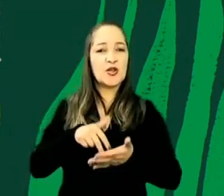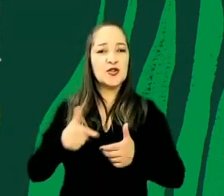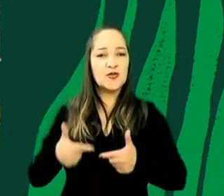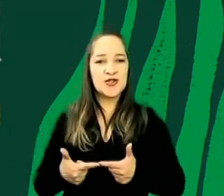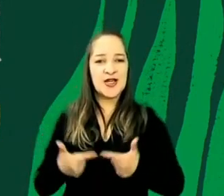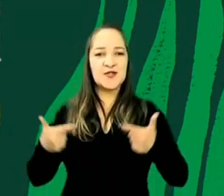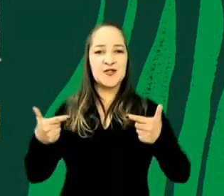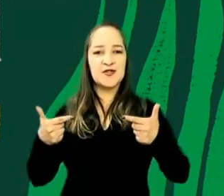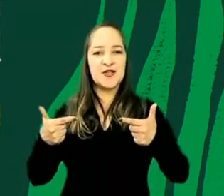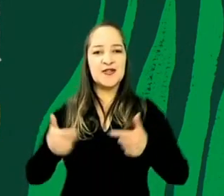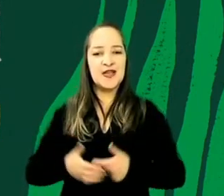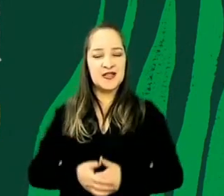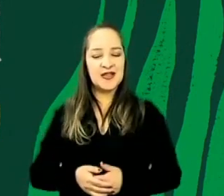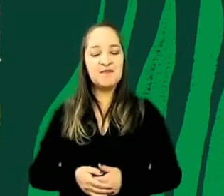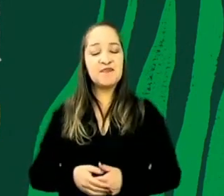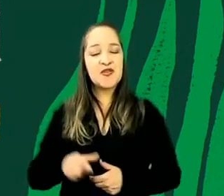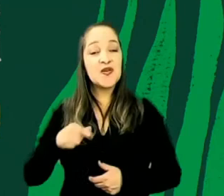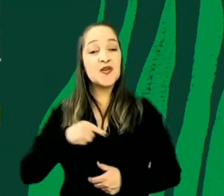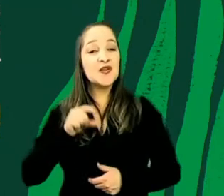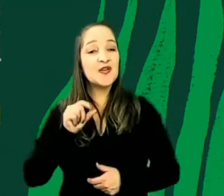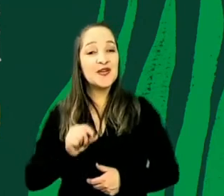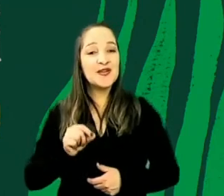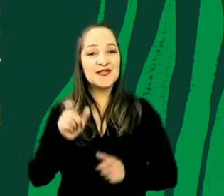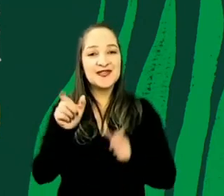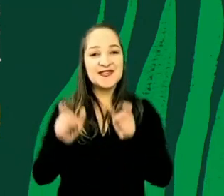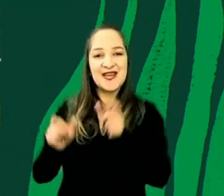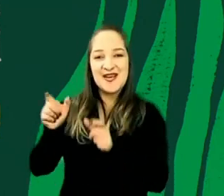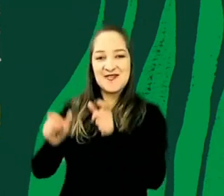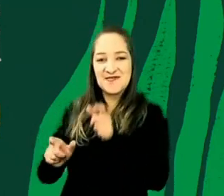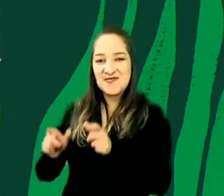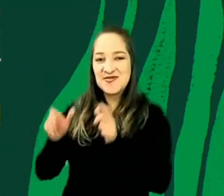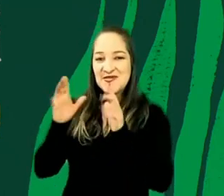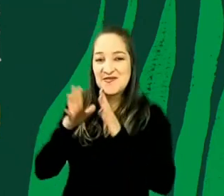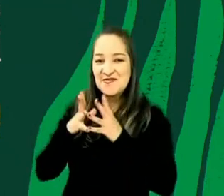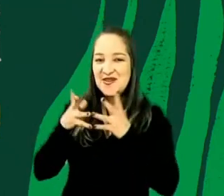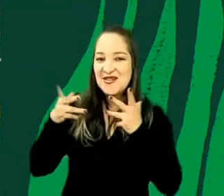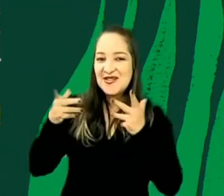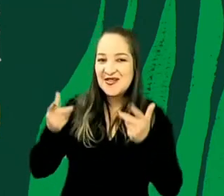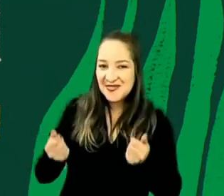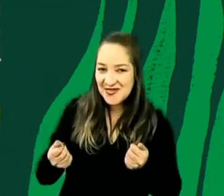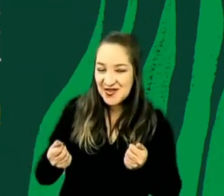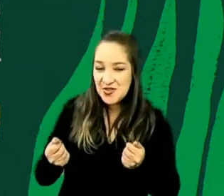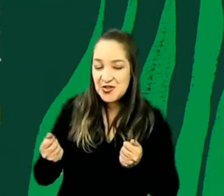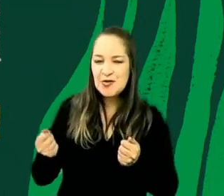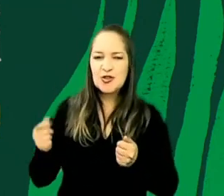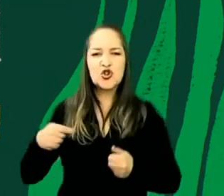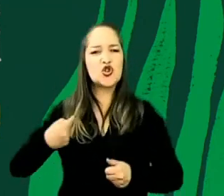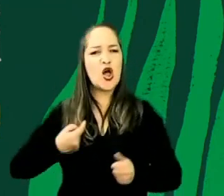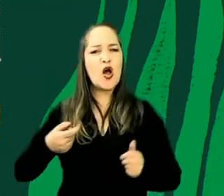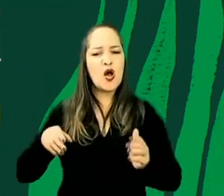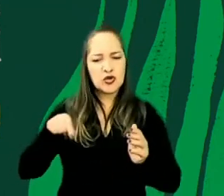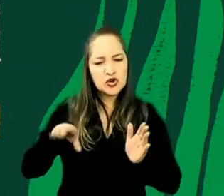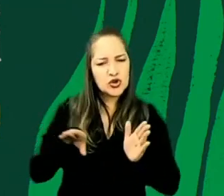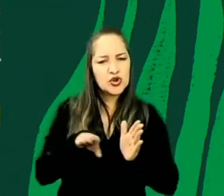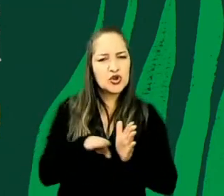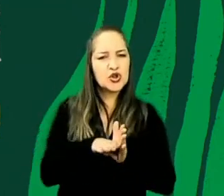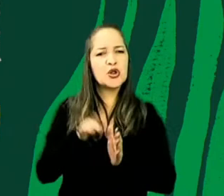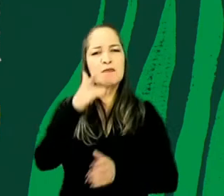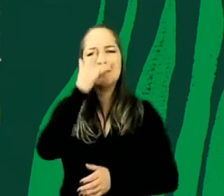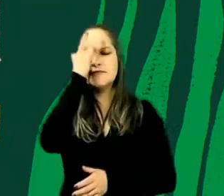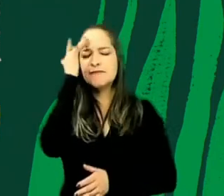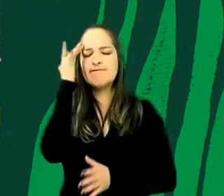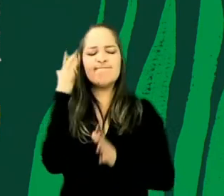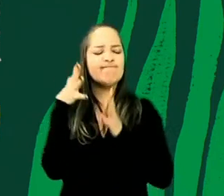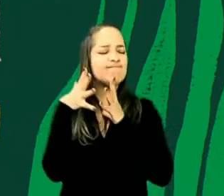mean, at every level, at every time, you know, since we got here, we have wonderful people. And Martin Luther King Jr. and